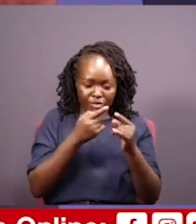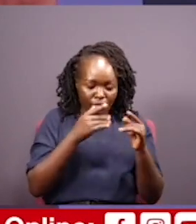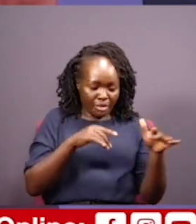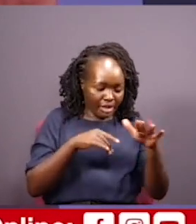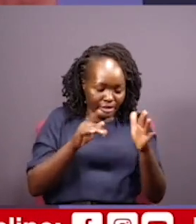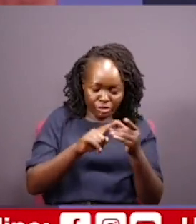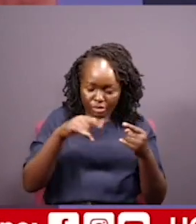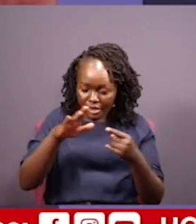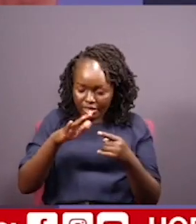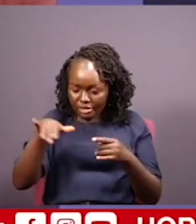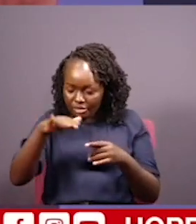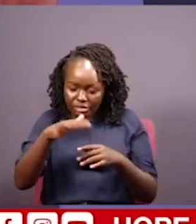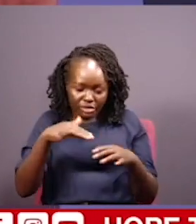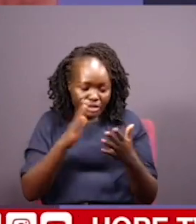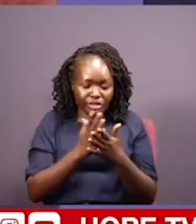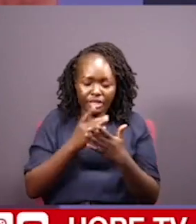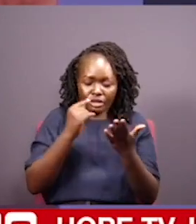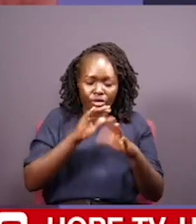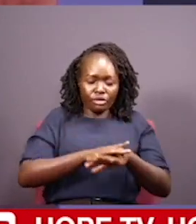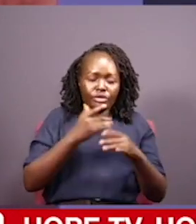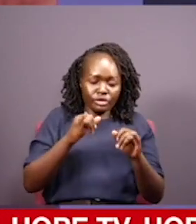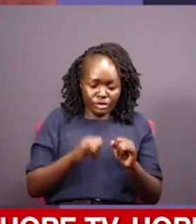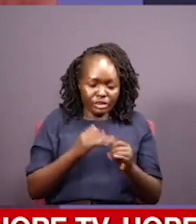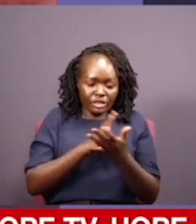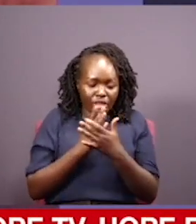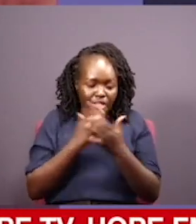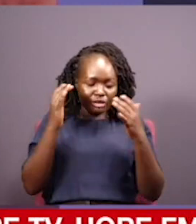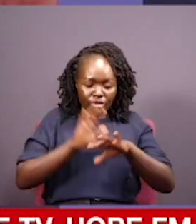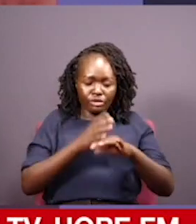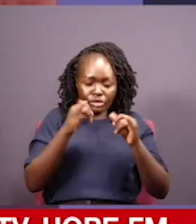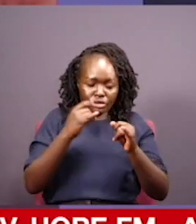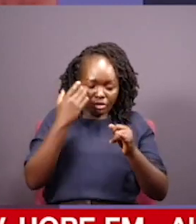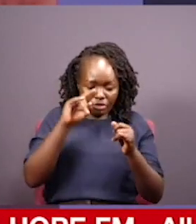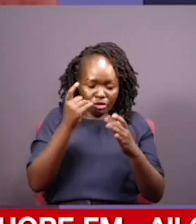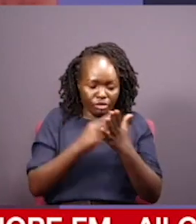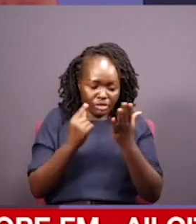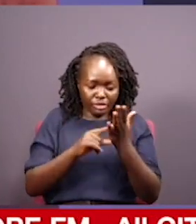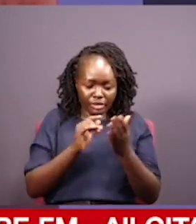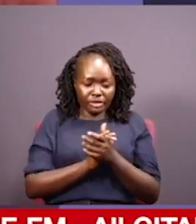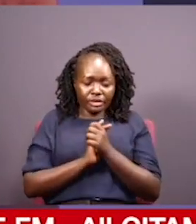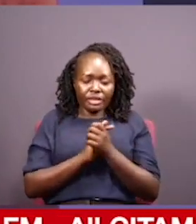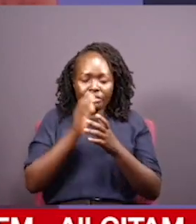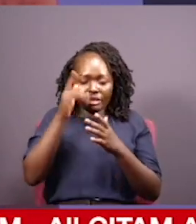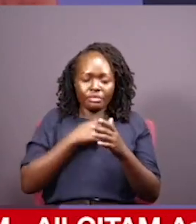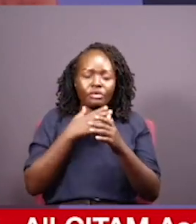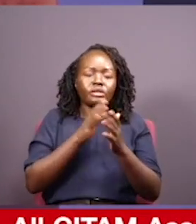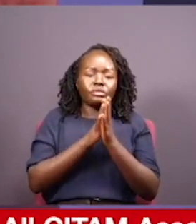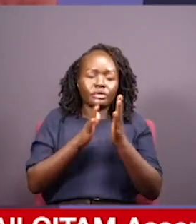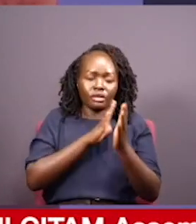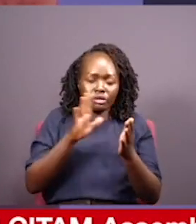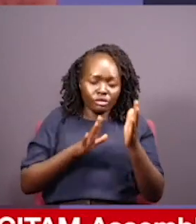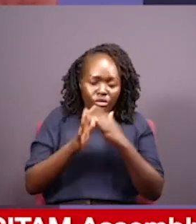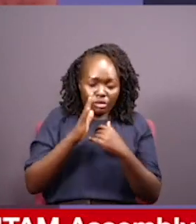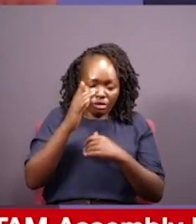God, sharing the good news of the gospel of Jesus Christ. Father, I want to pray, Lord God, for those, Father, who